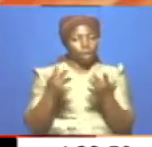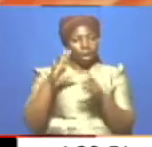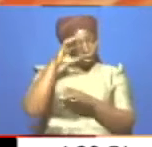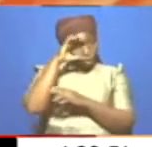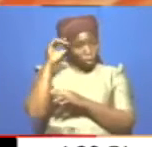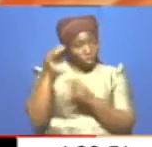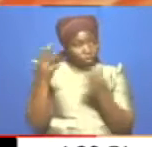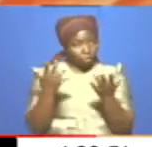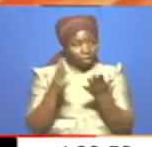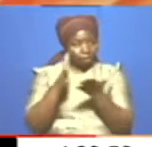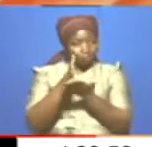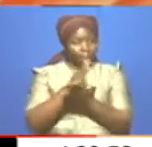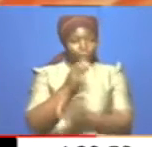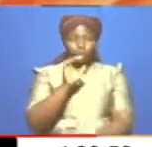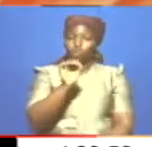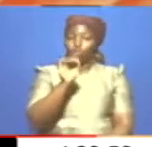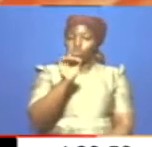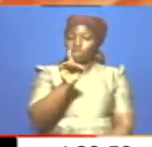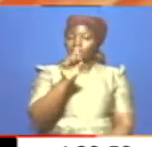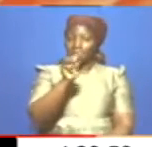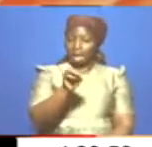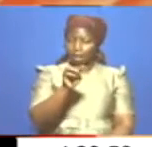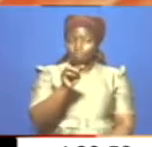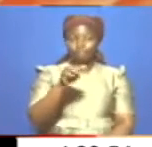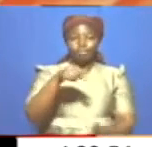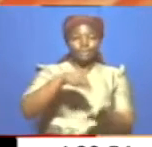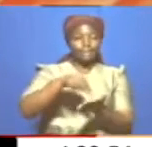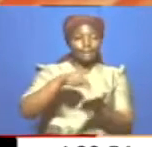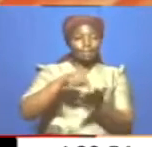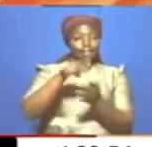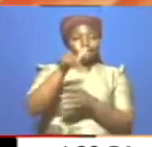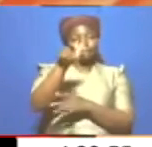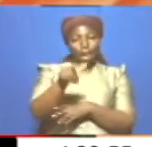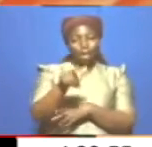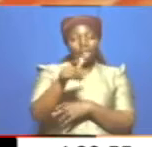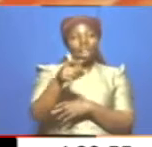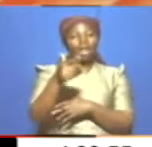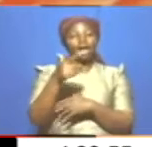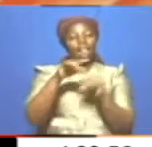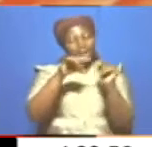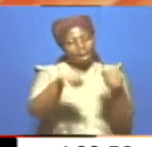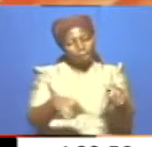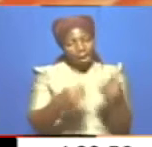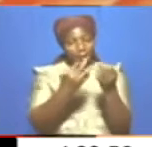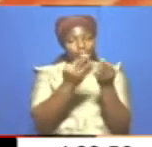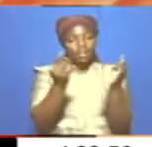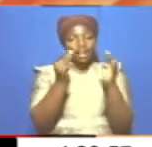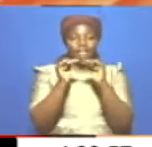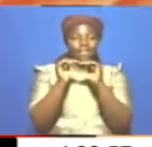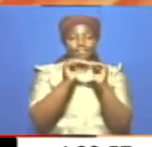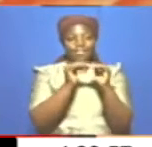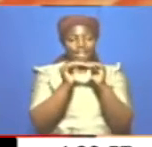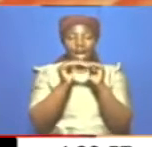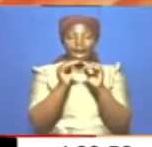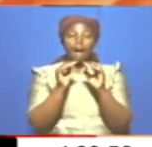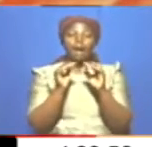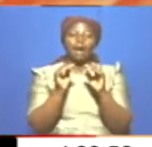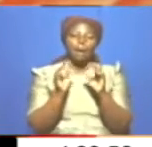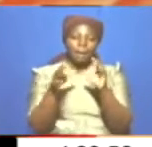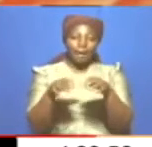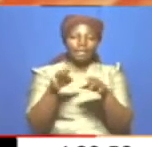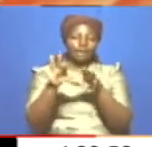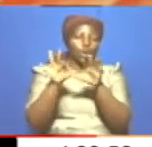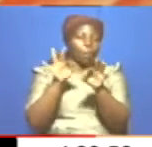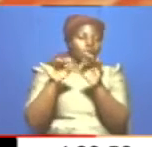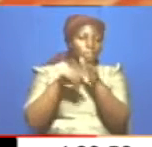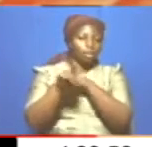section of Orange Democratic Movement aspirants are demanding free and fair party primaries in Mombasa County, alleging a plot